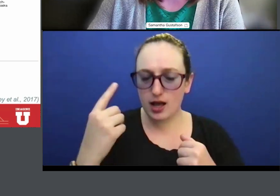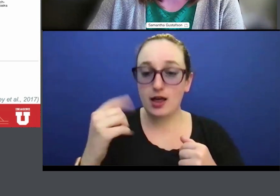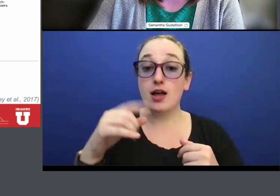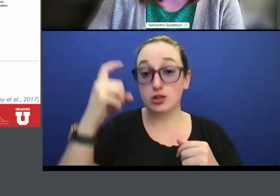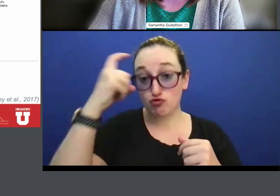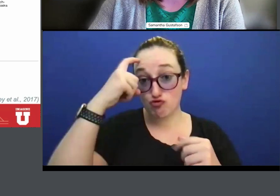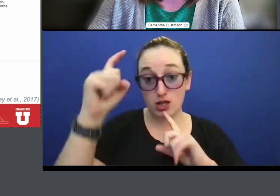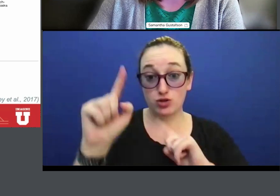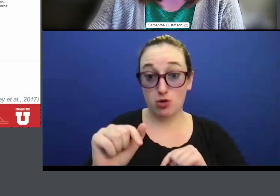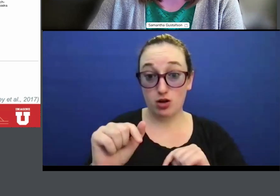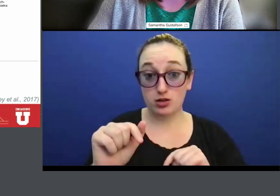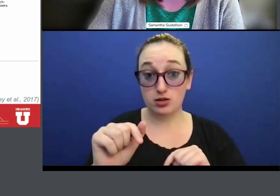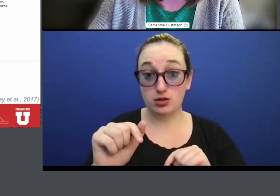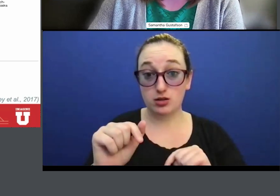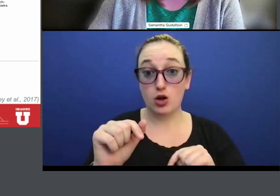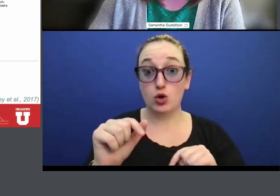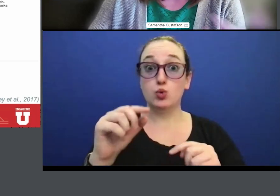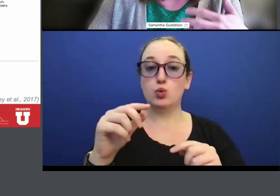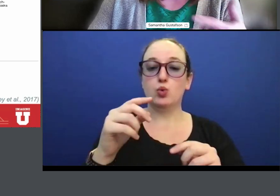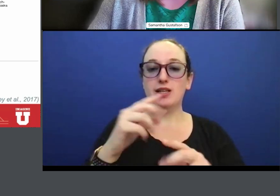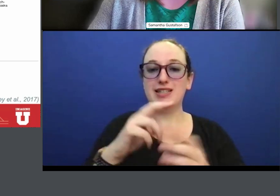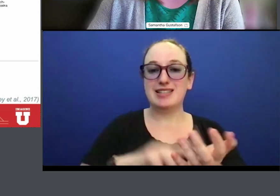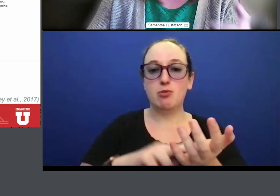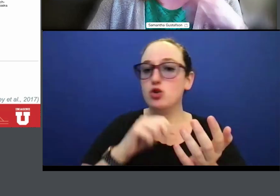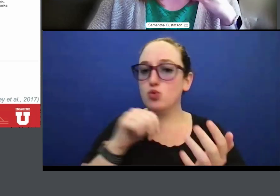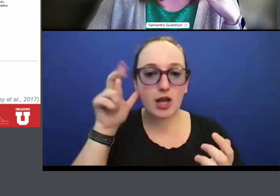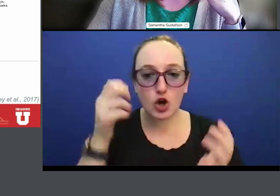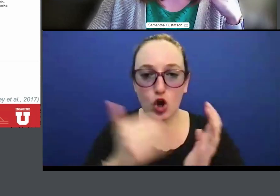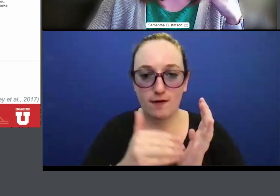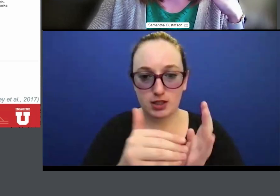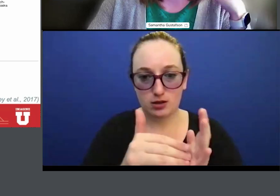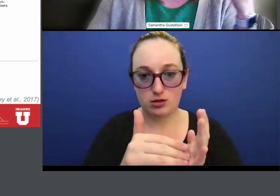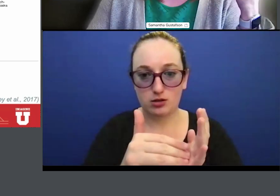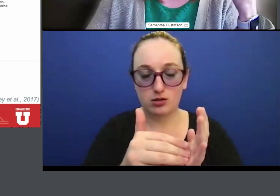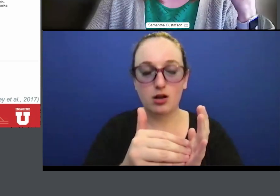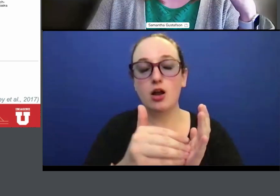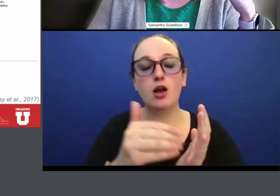to the syllable that doesn't happen very often. And usually that gives